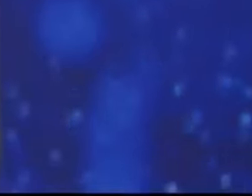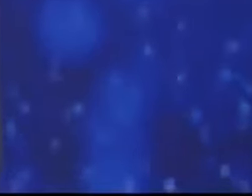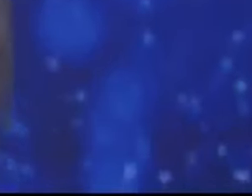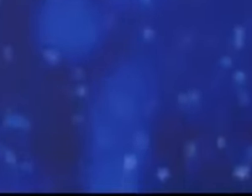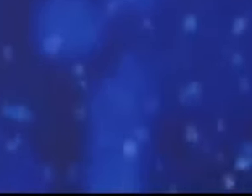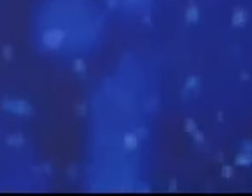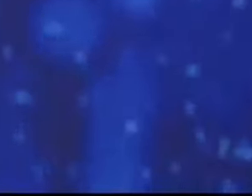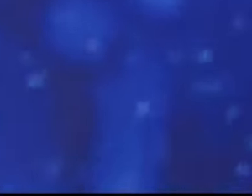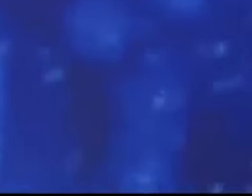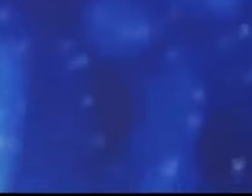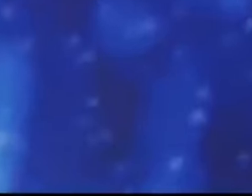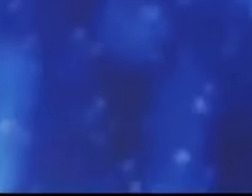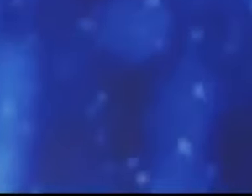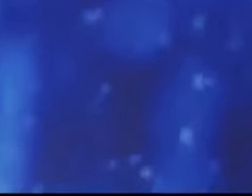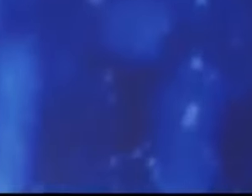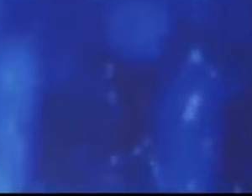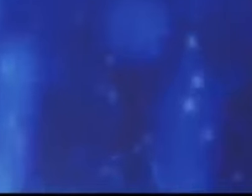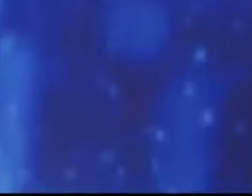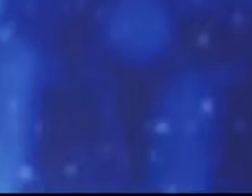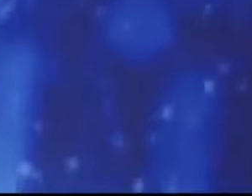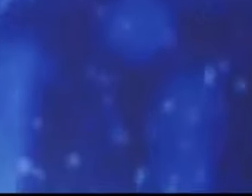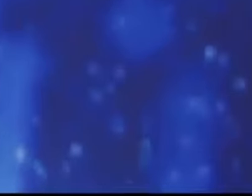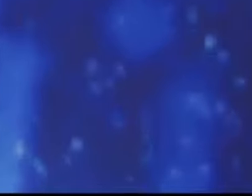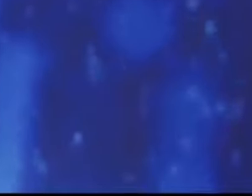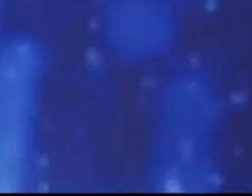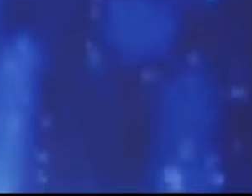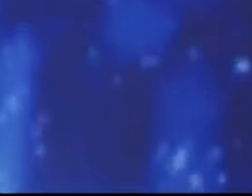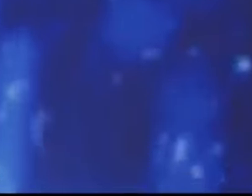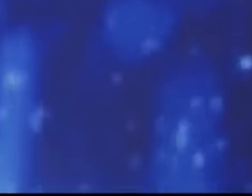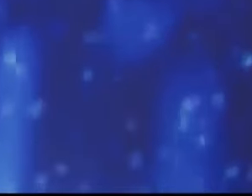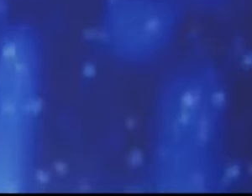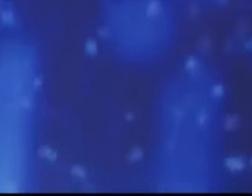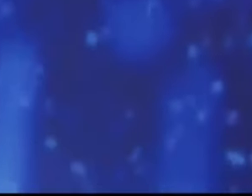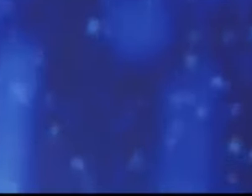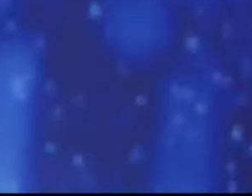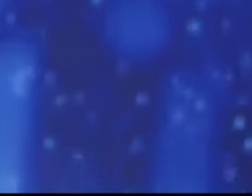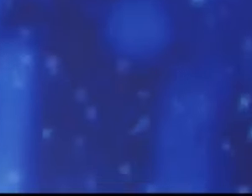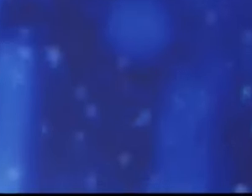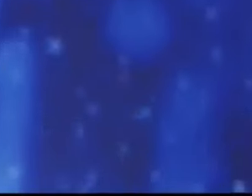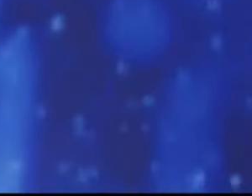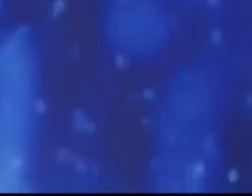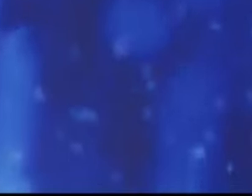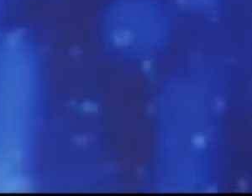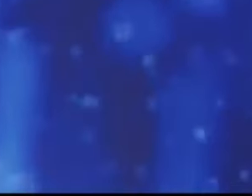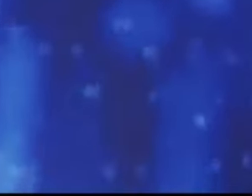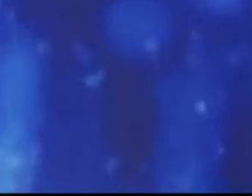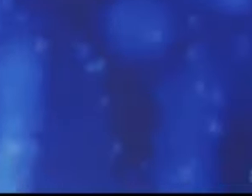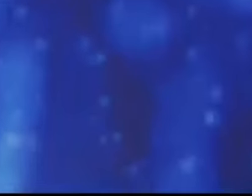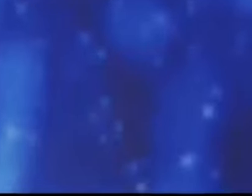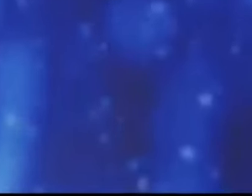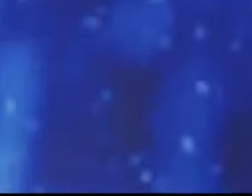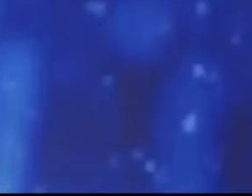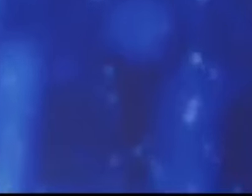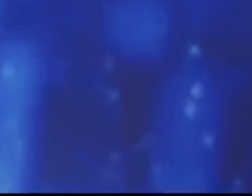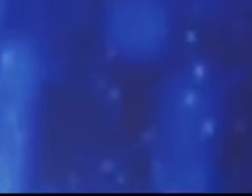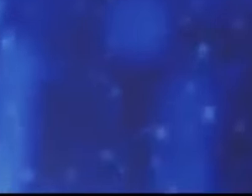at what time that ye hear the sound of the cornet, and